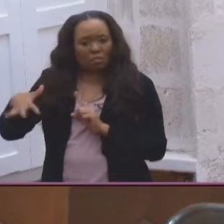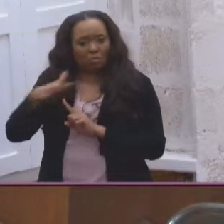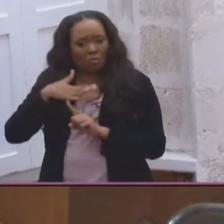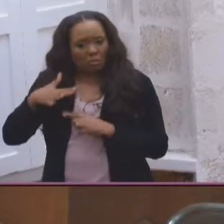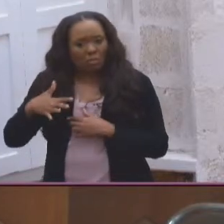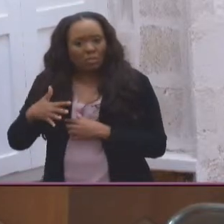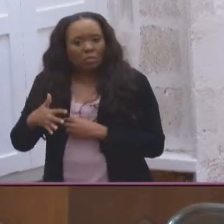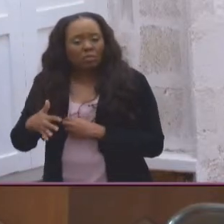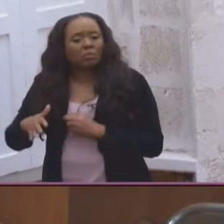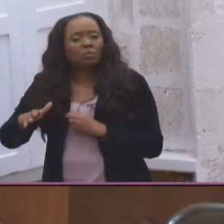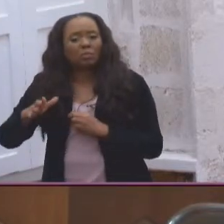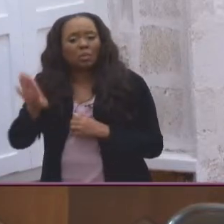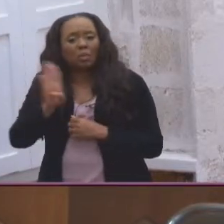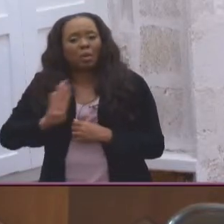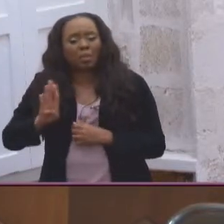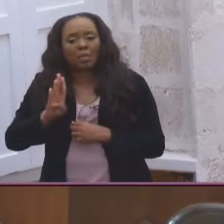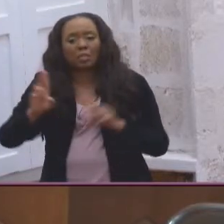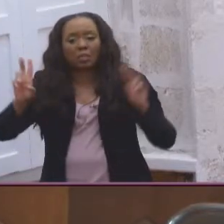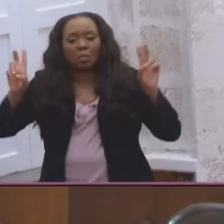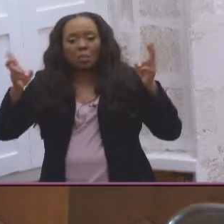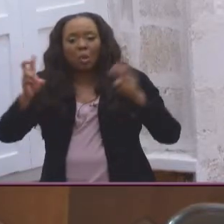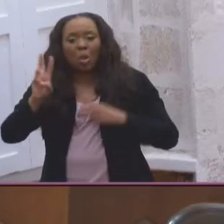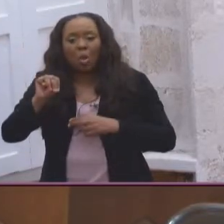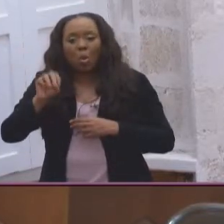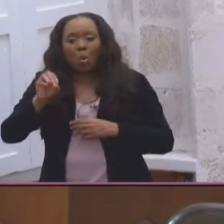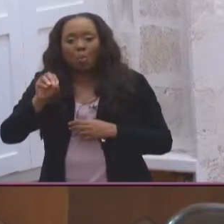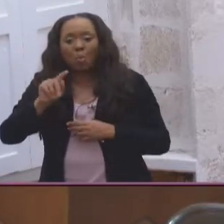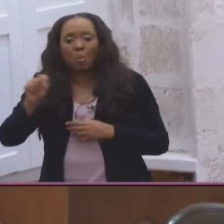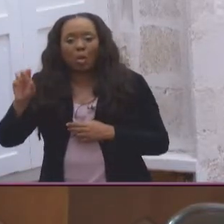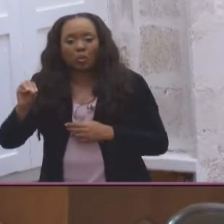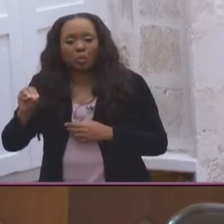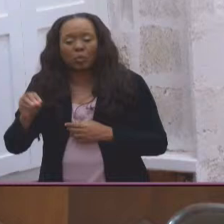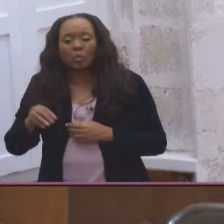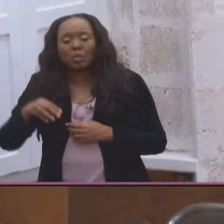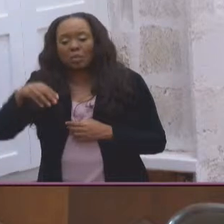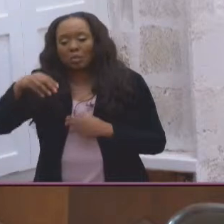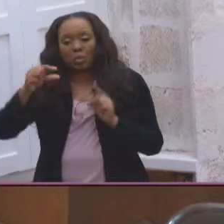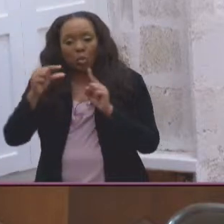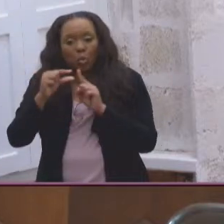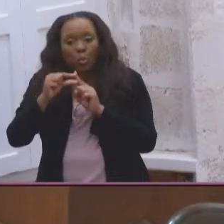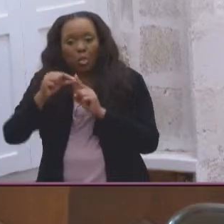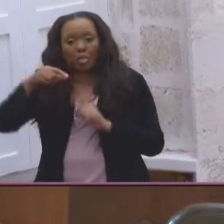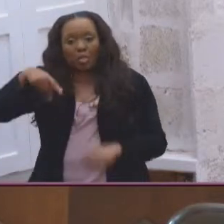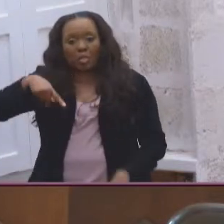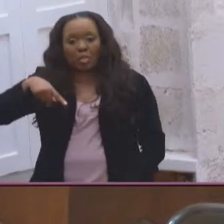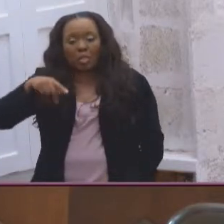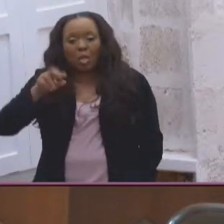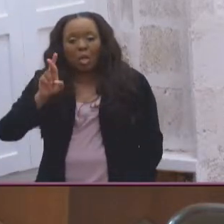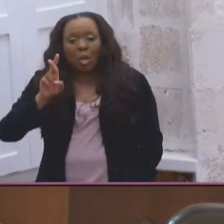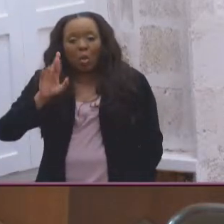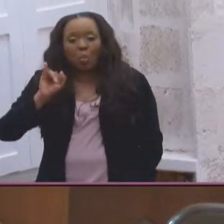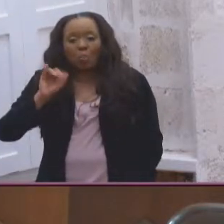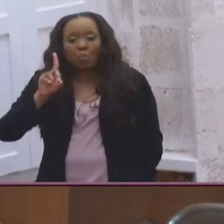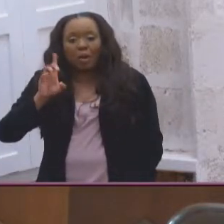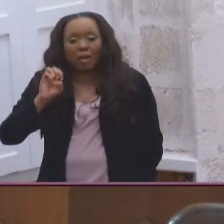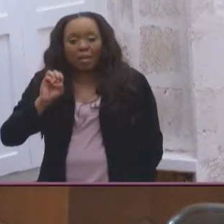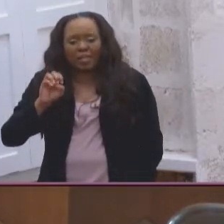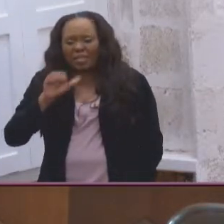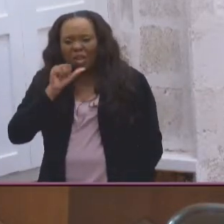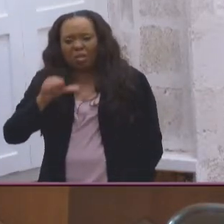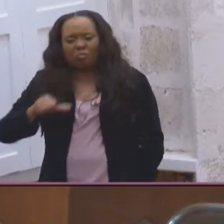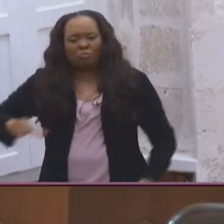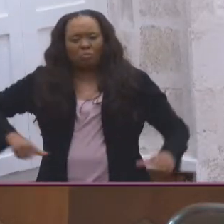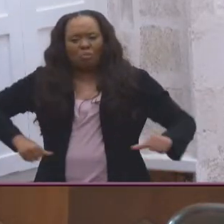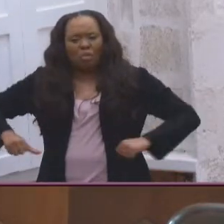it. Pride and industry. Pride doesn't only mean being proud of producing the world's greatest cricketers or doing business, etc.